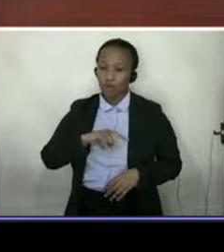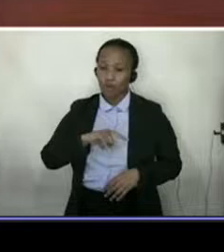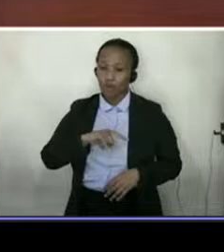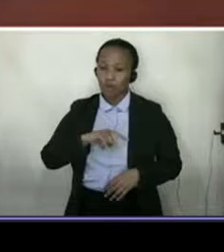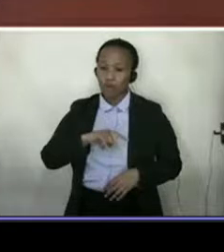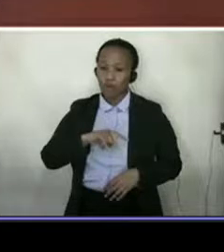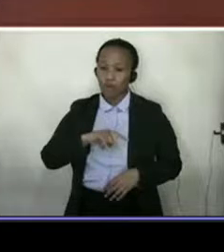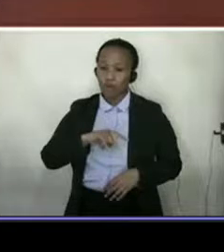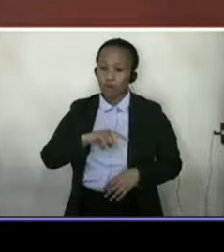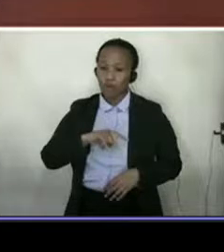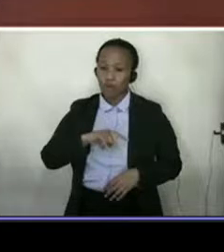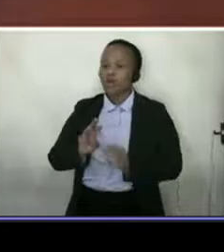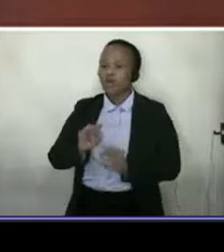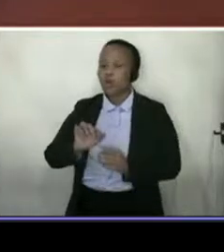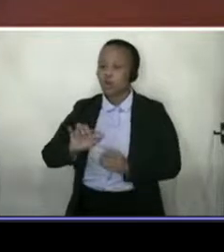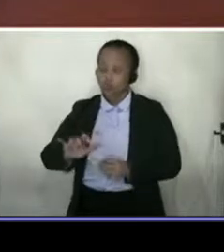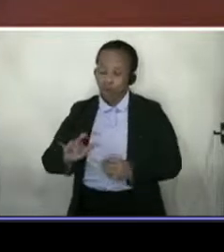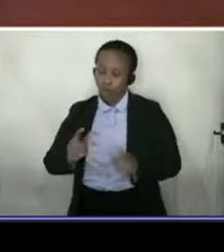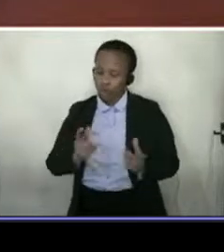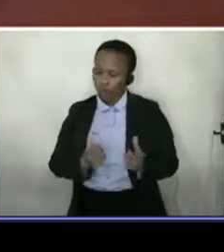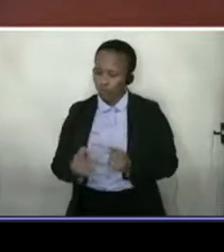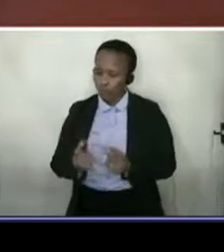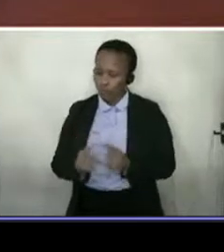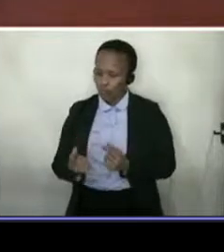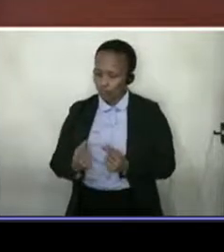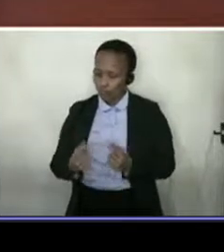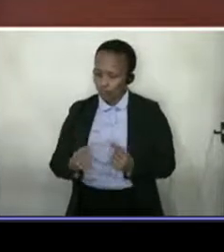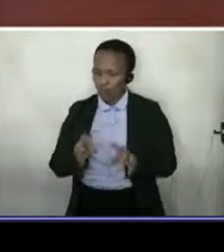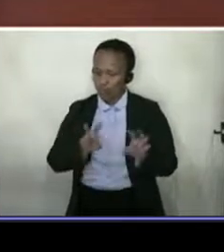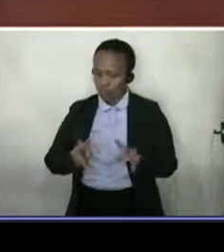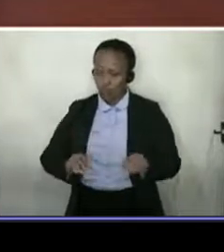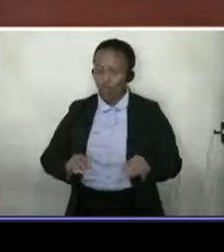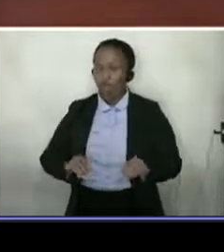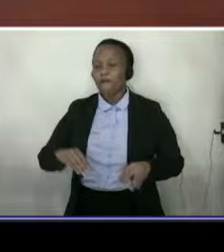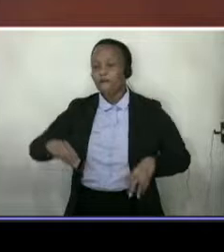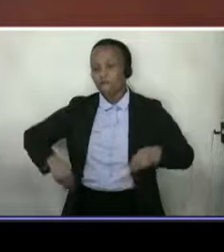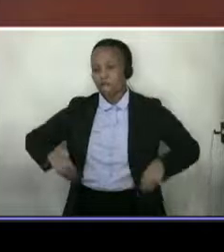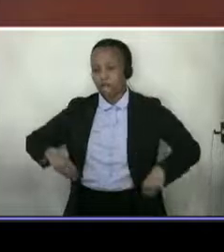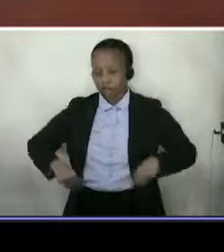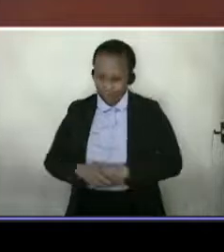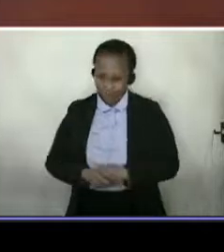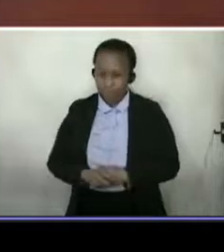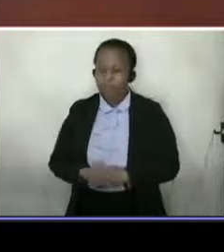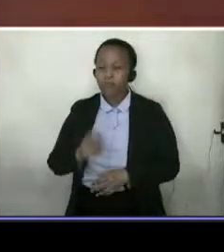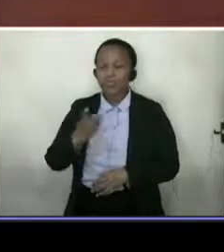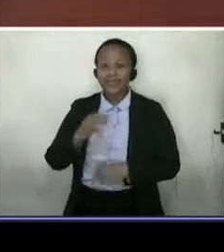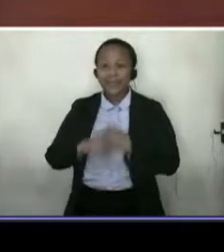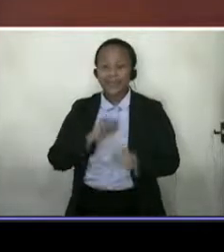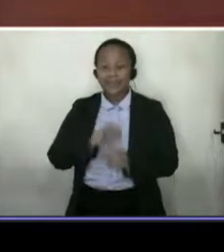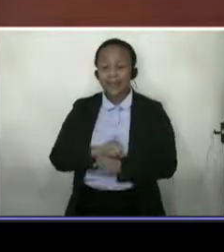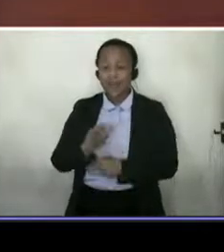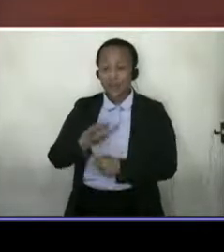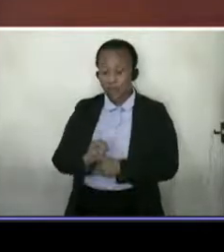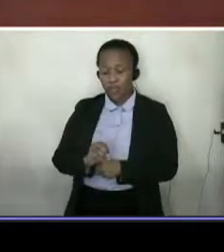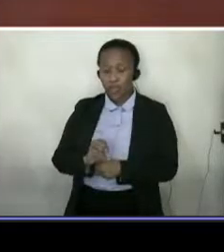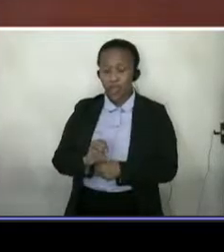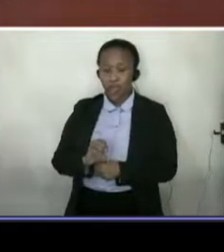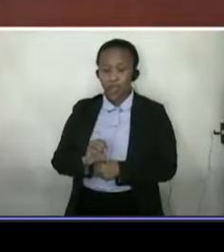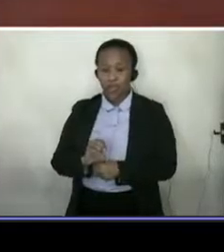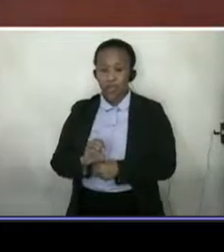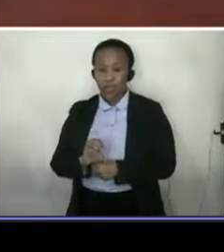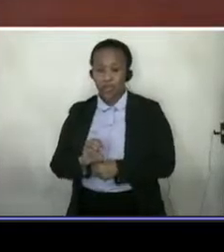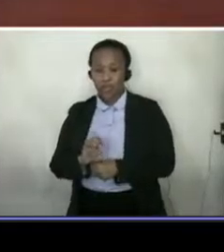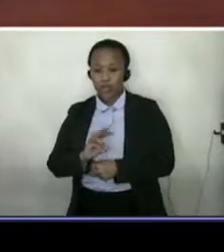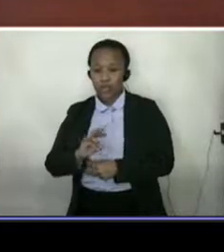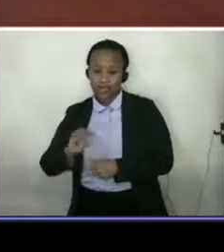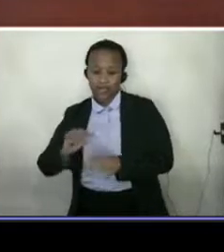fraud. Of these investigations, 50 were completed and 27 are still ongoing. It's a sign